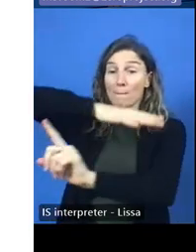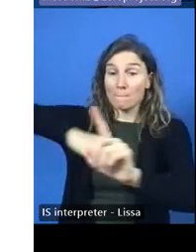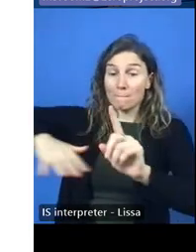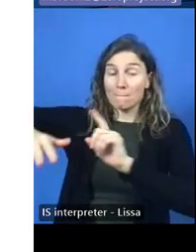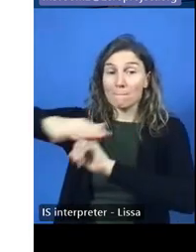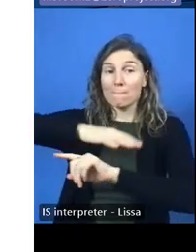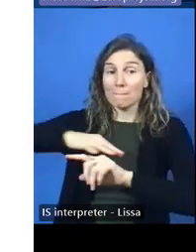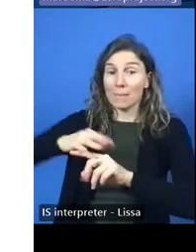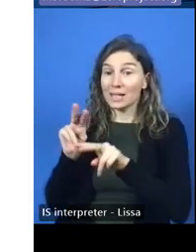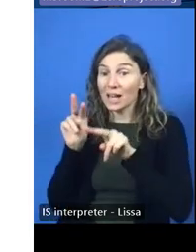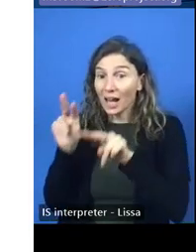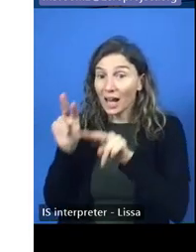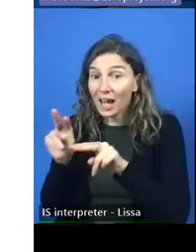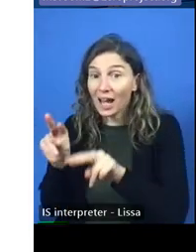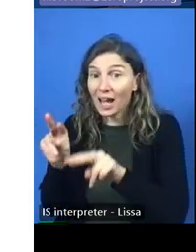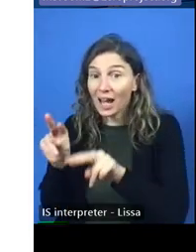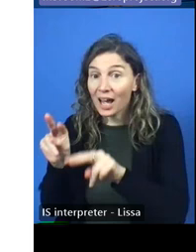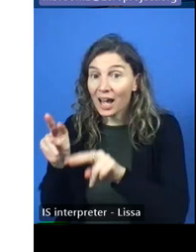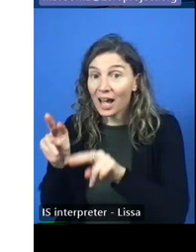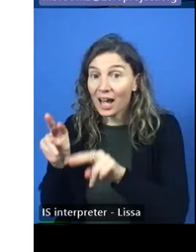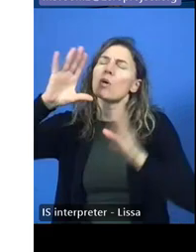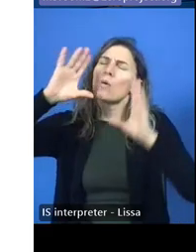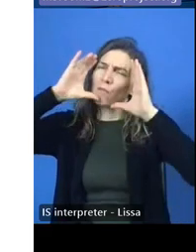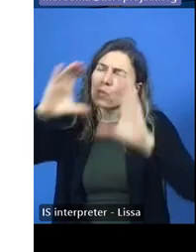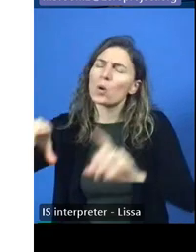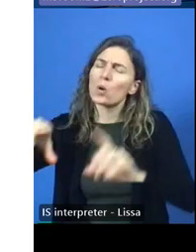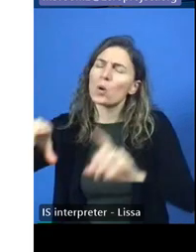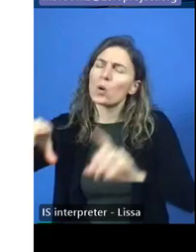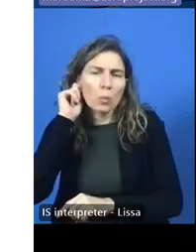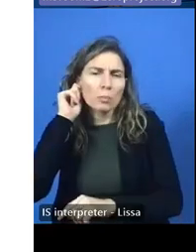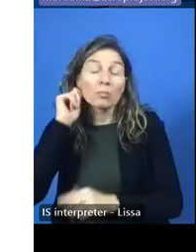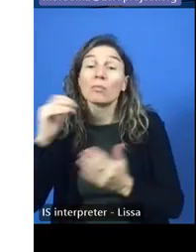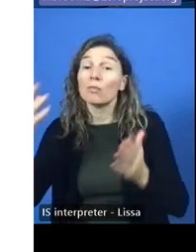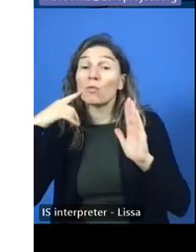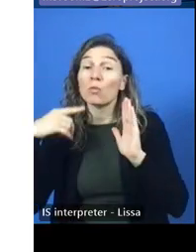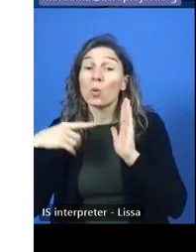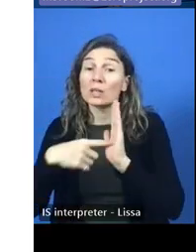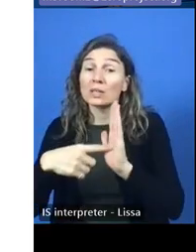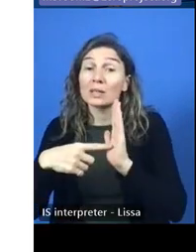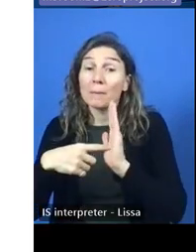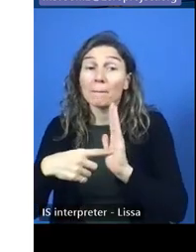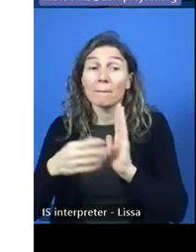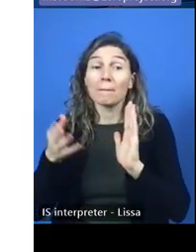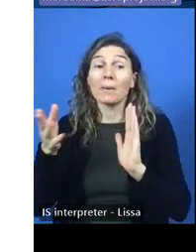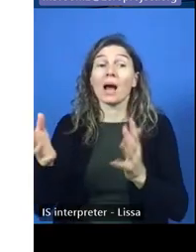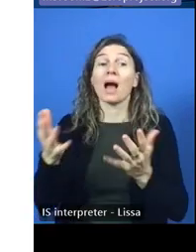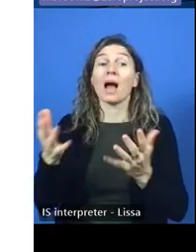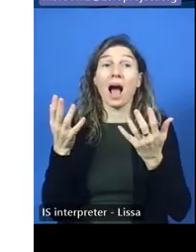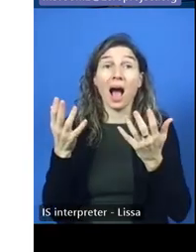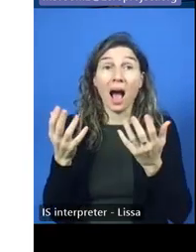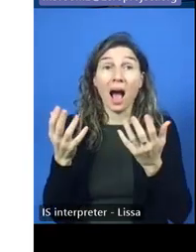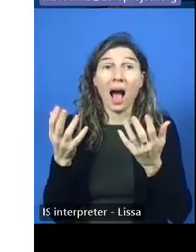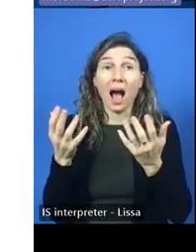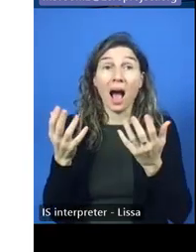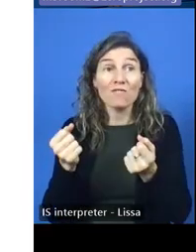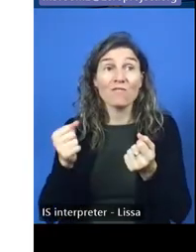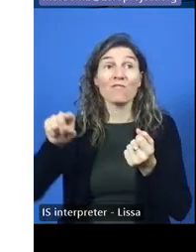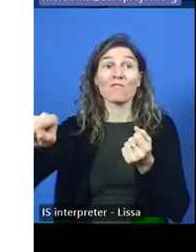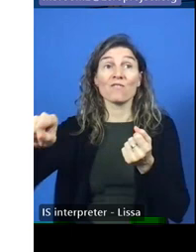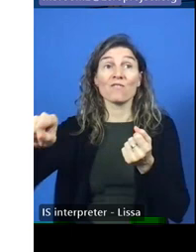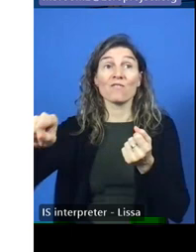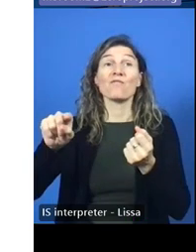on women. They do monitoring activities on the deforestation in the Amazonian regions with special attention